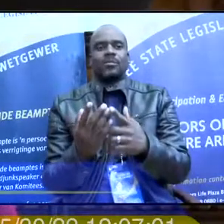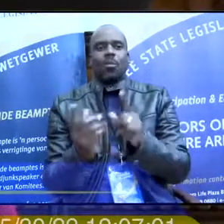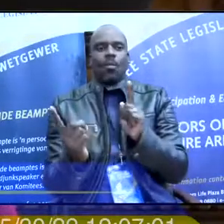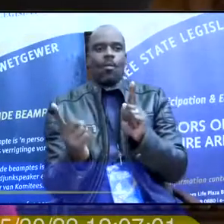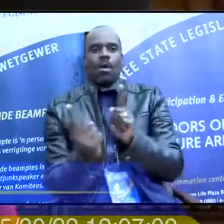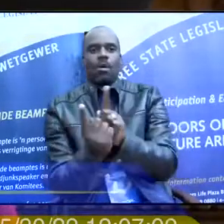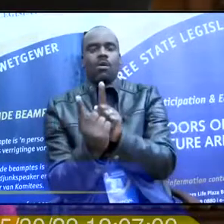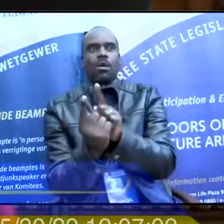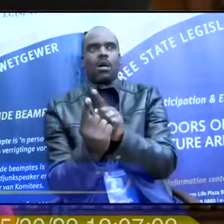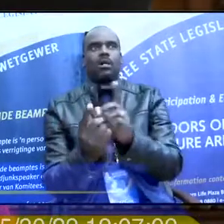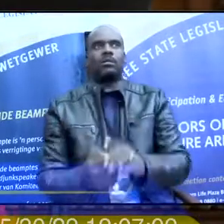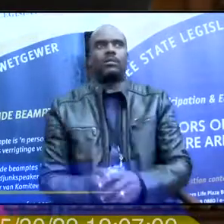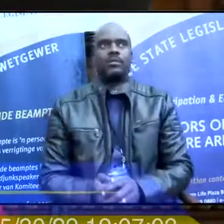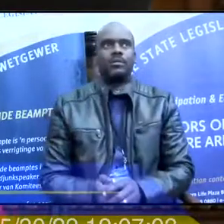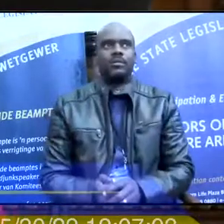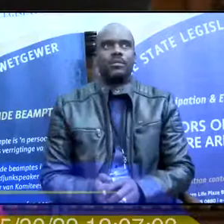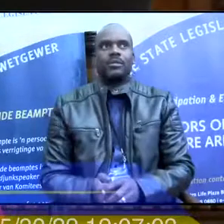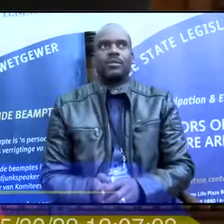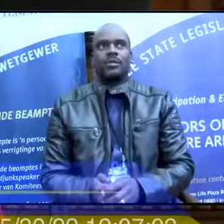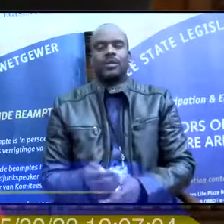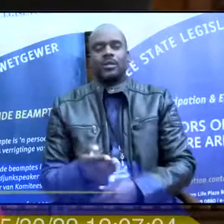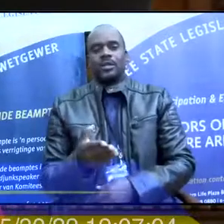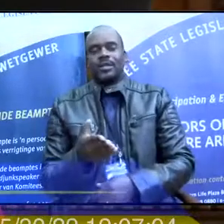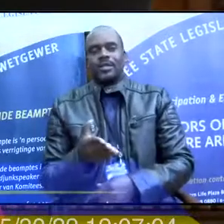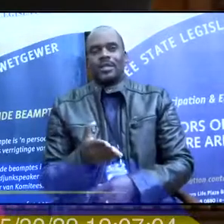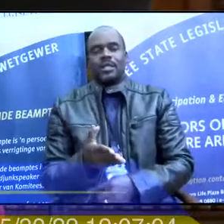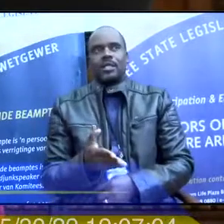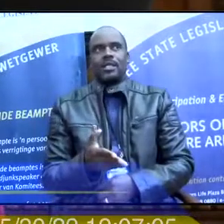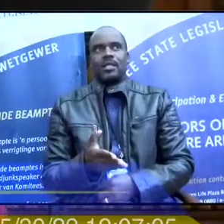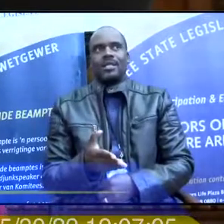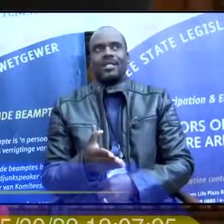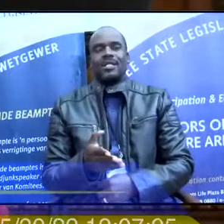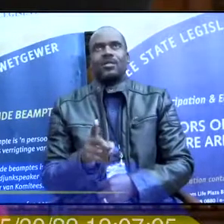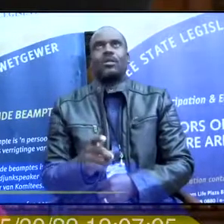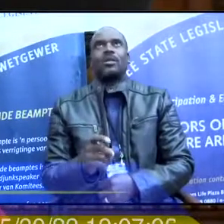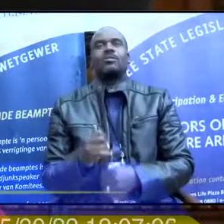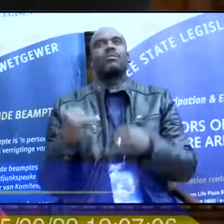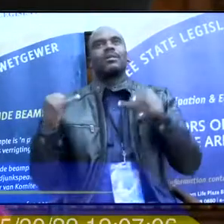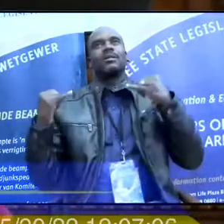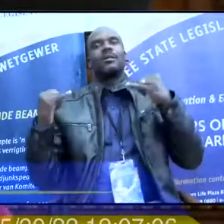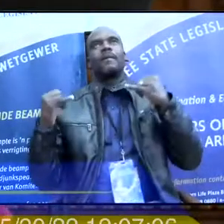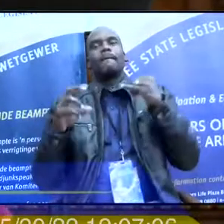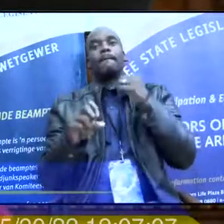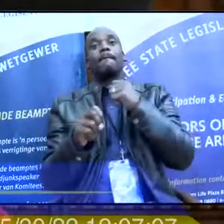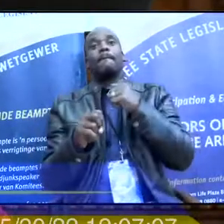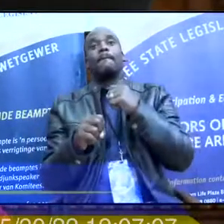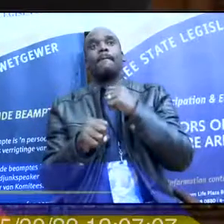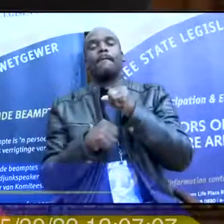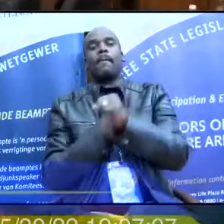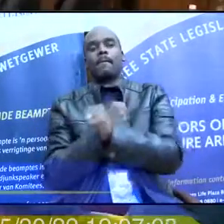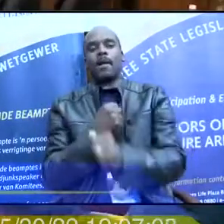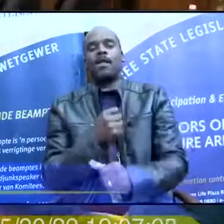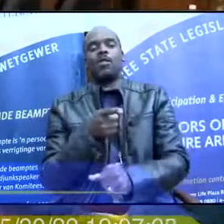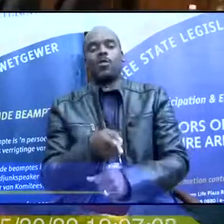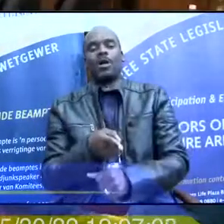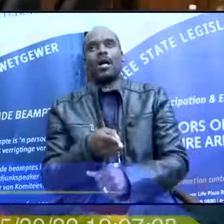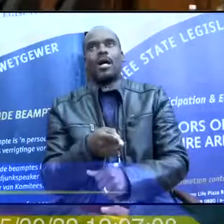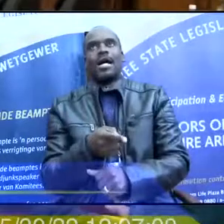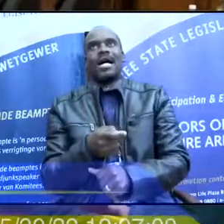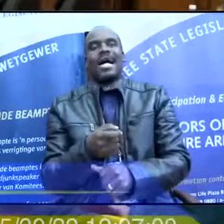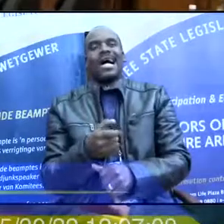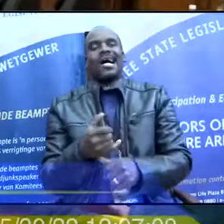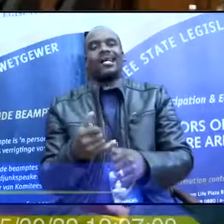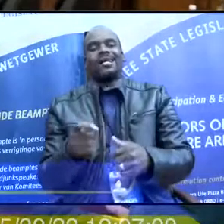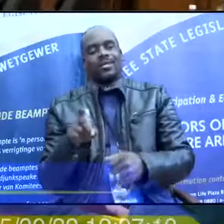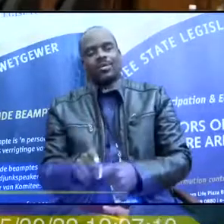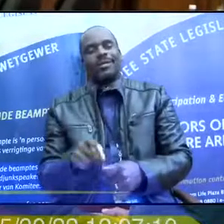this is supposed to be a month where we celebrate as workers but certainly of knowledge there's